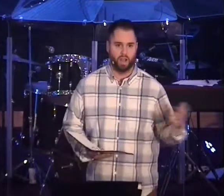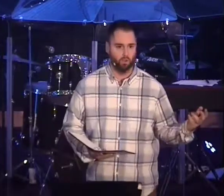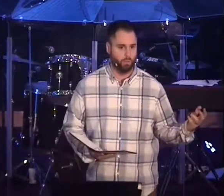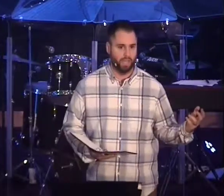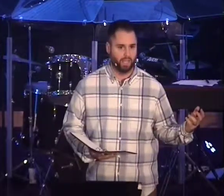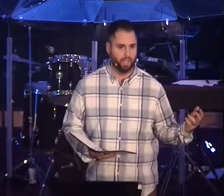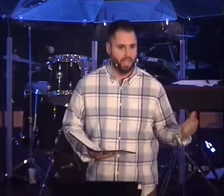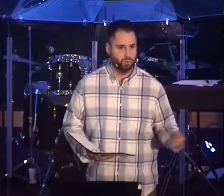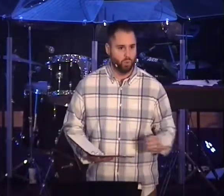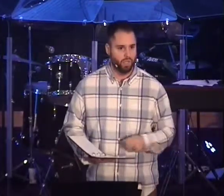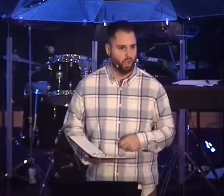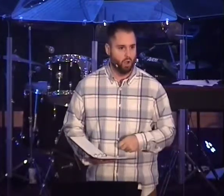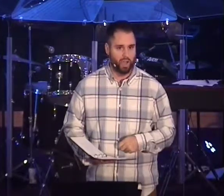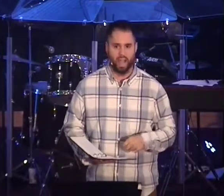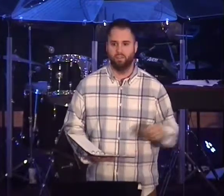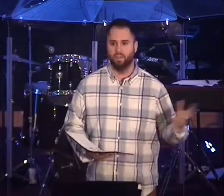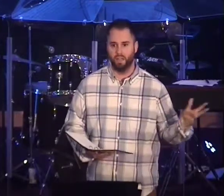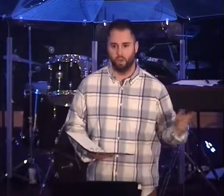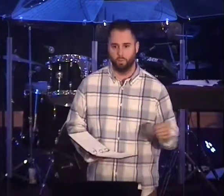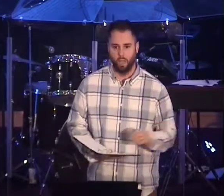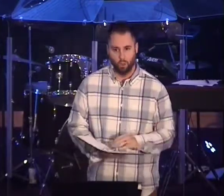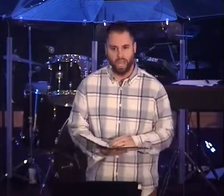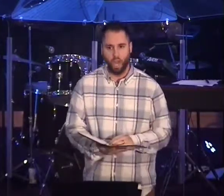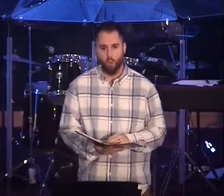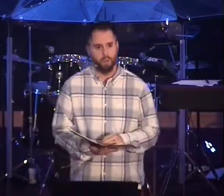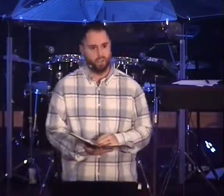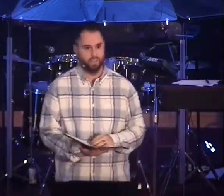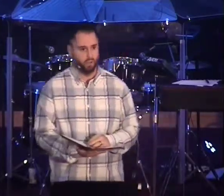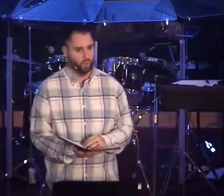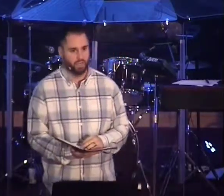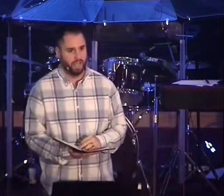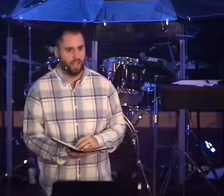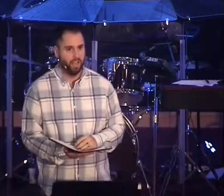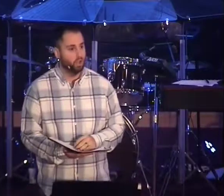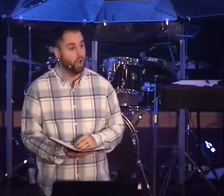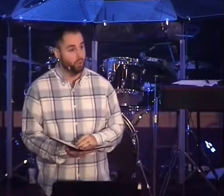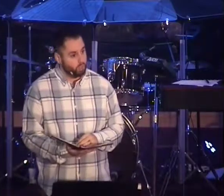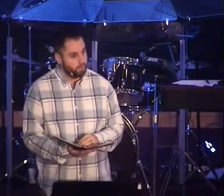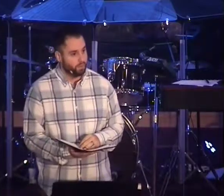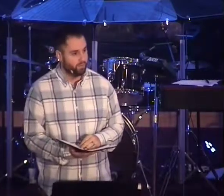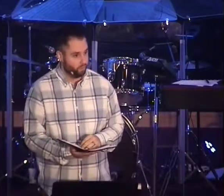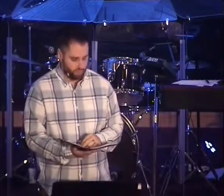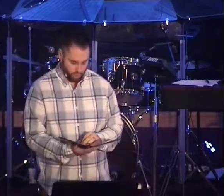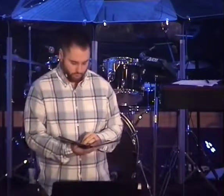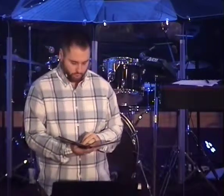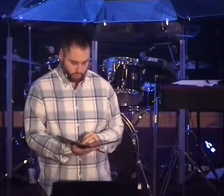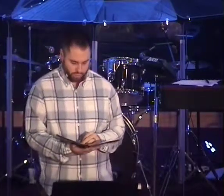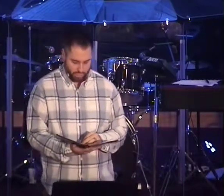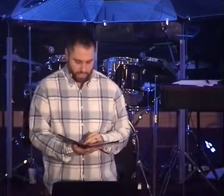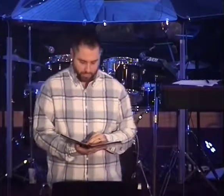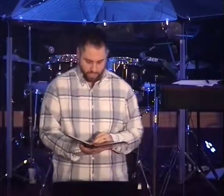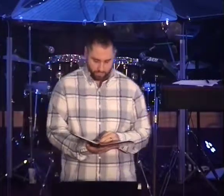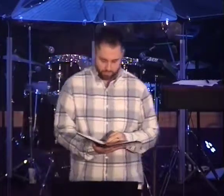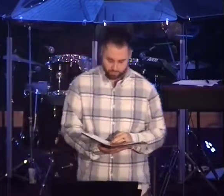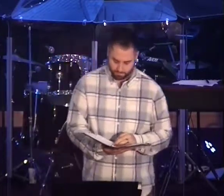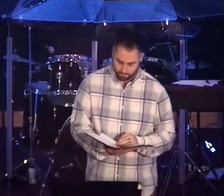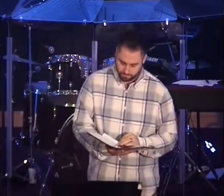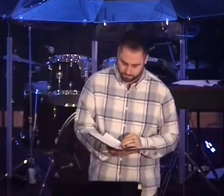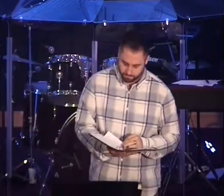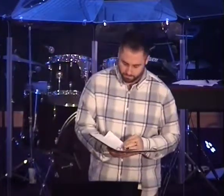whether or not you'll make it. It's what we call a heavenly hope. Well, I hope I'll get there one day. No, you can be fully assured just like